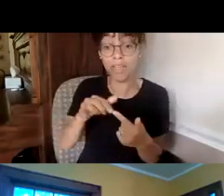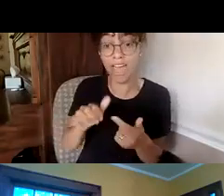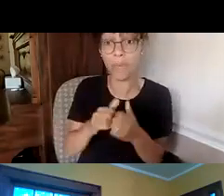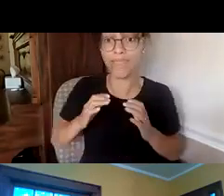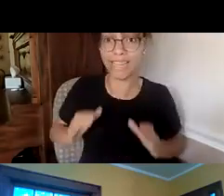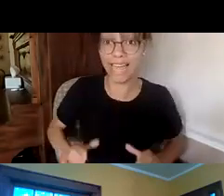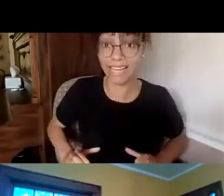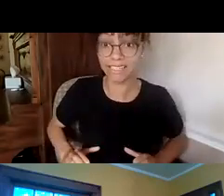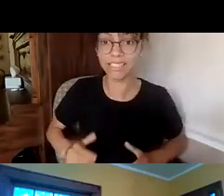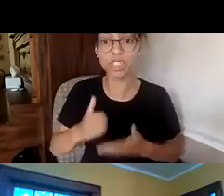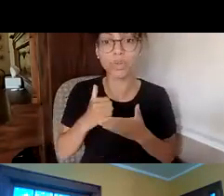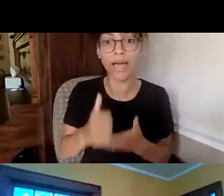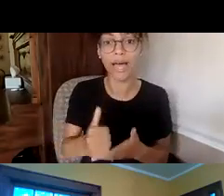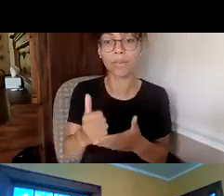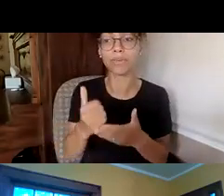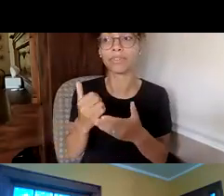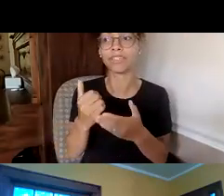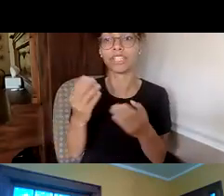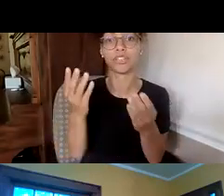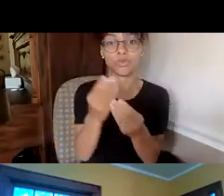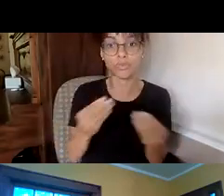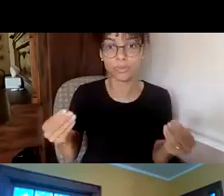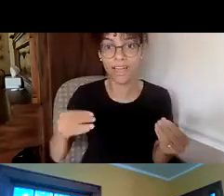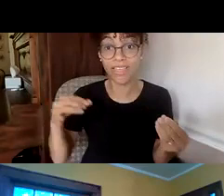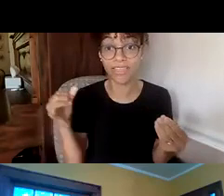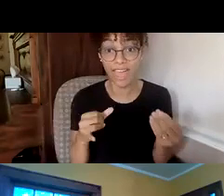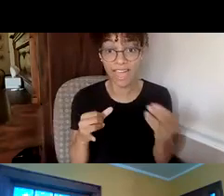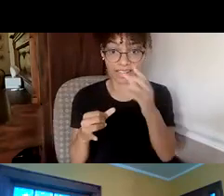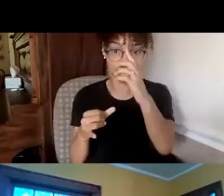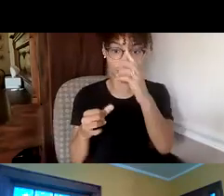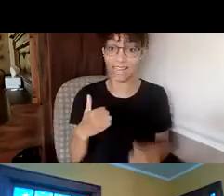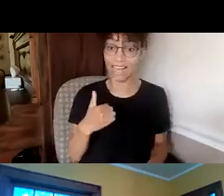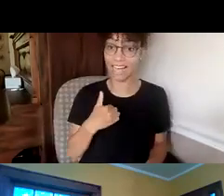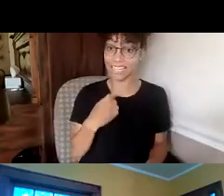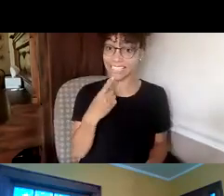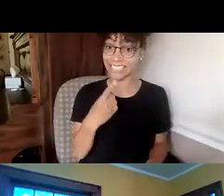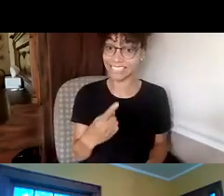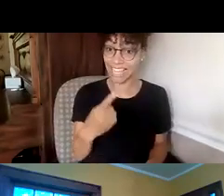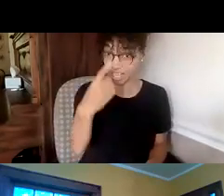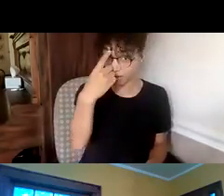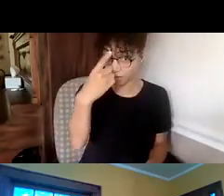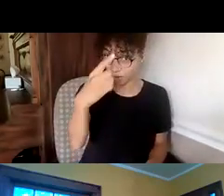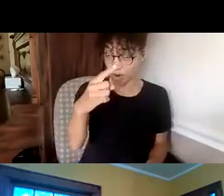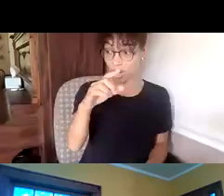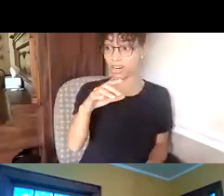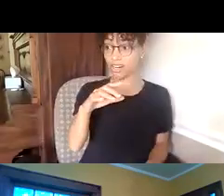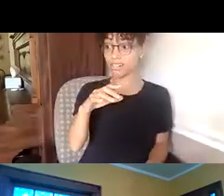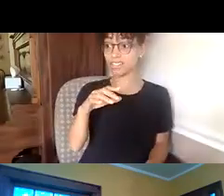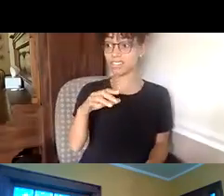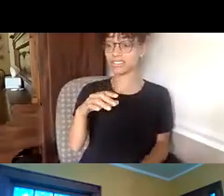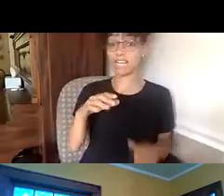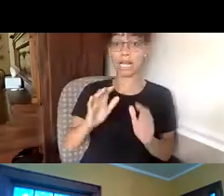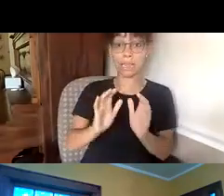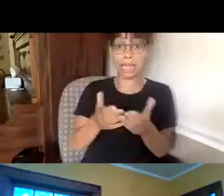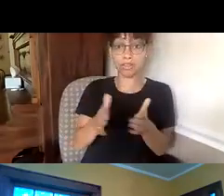a way to help dismantle that. So I would say for curriculum, I would say, like, I think it would be important to